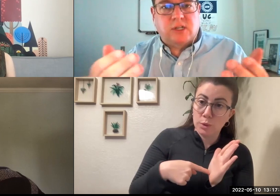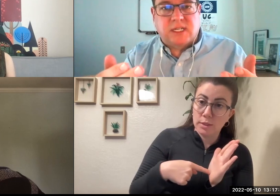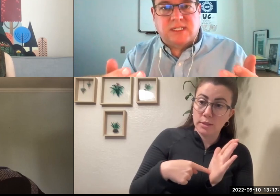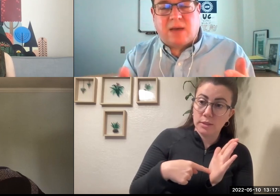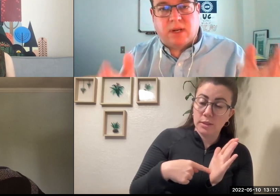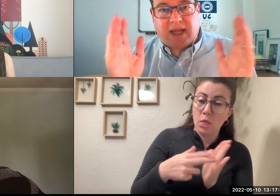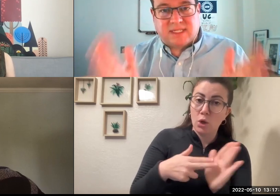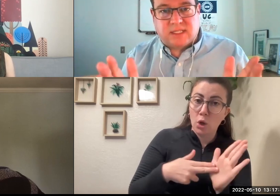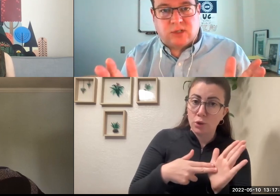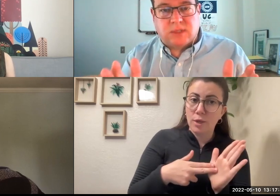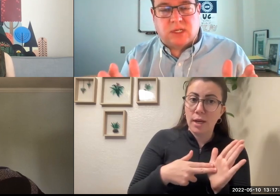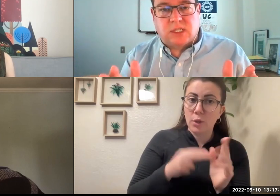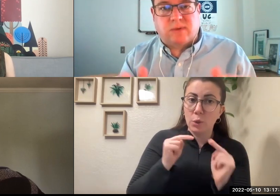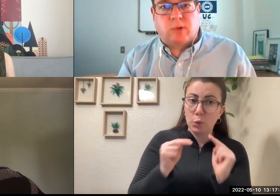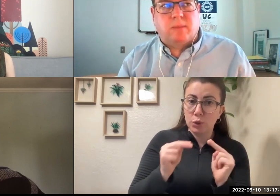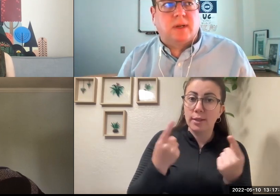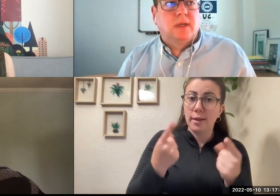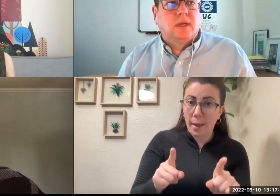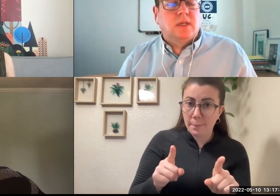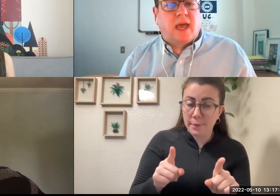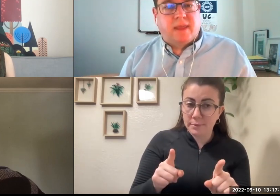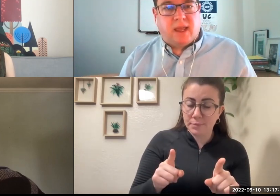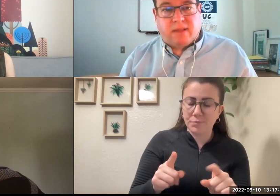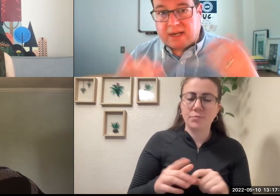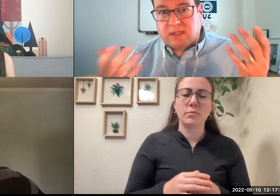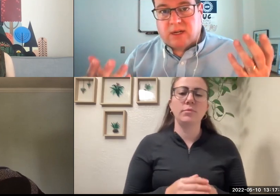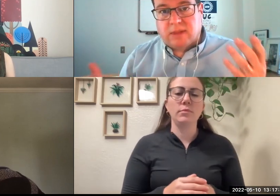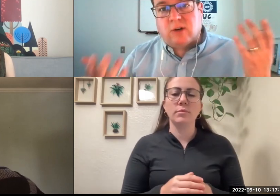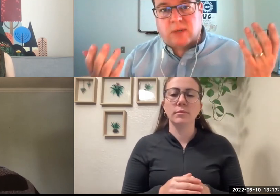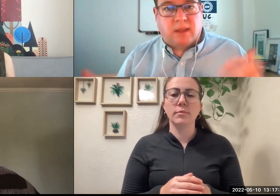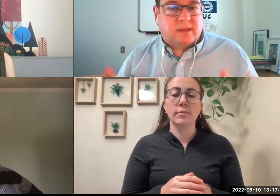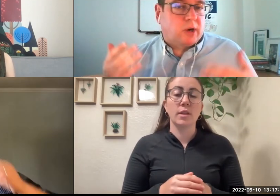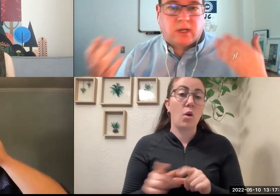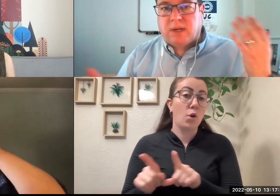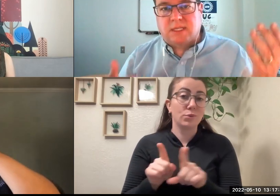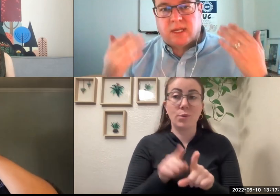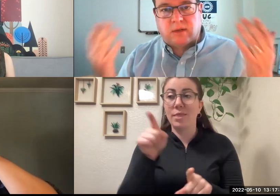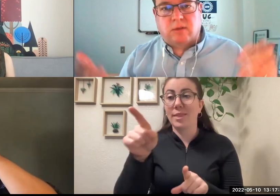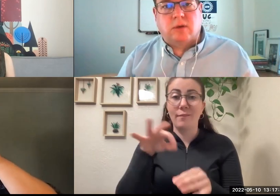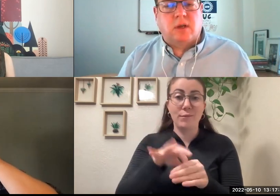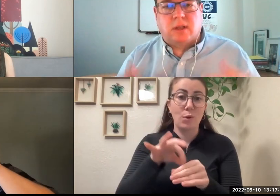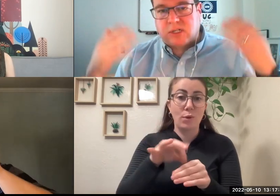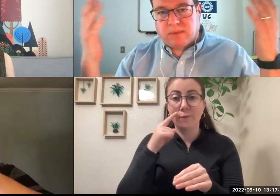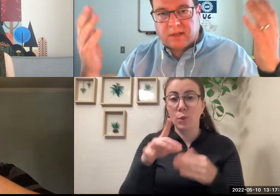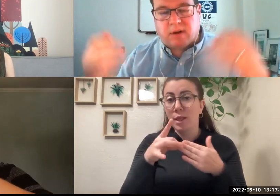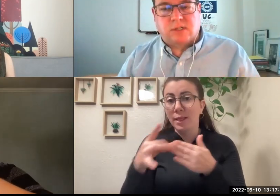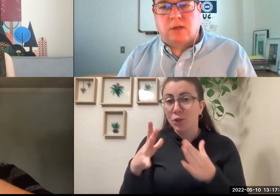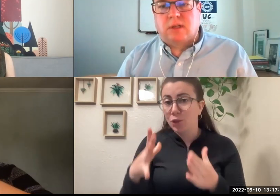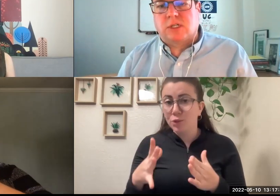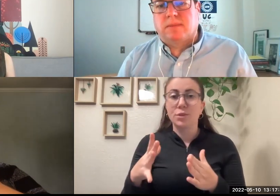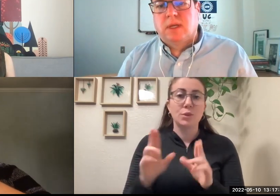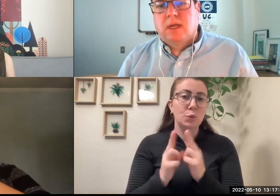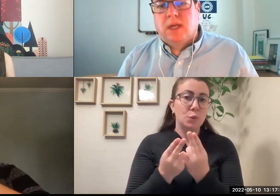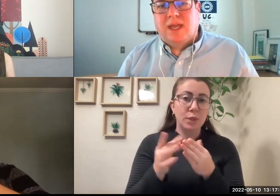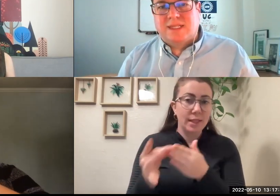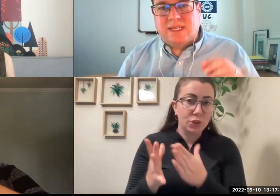contract negotiations happen, that sets the terms and conditions of employment. And they elect their leadership, they elect their bargaining committees, they elect their local union leadership, they elect their national union